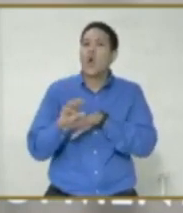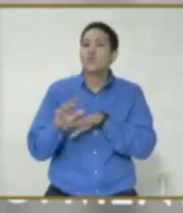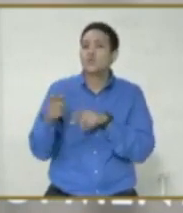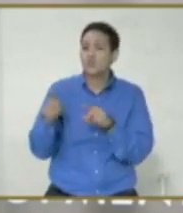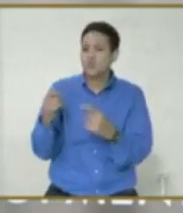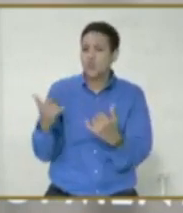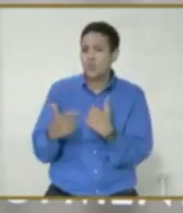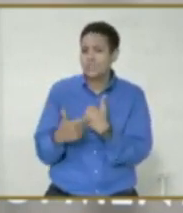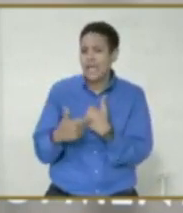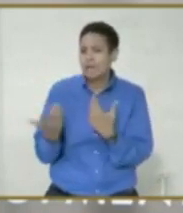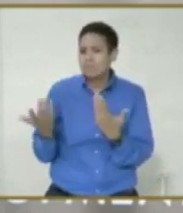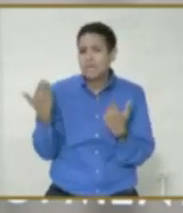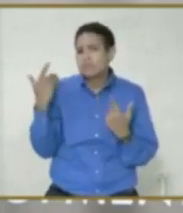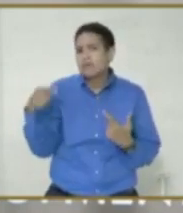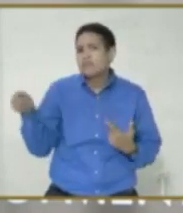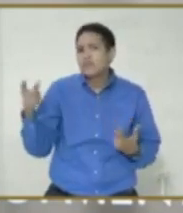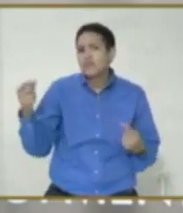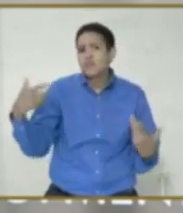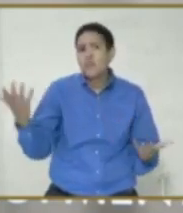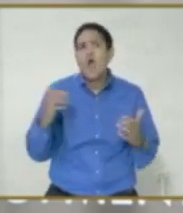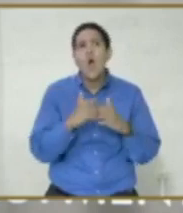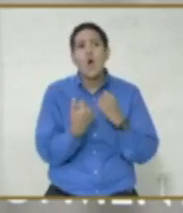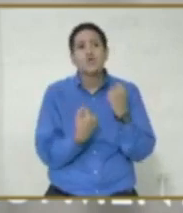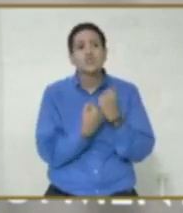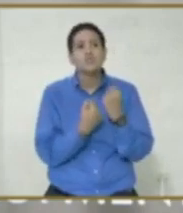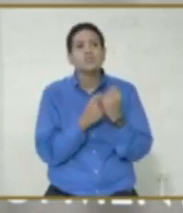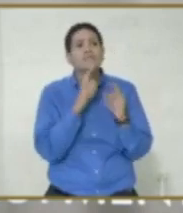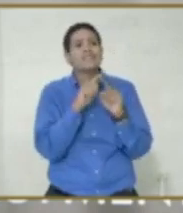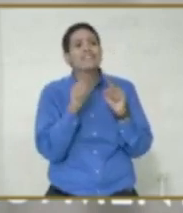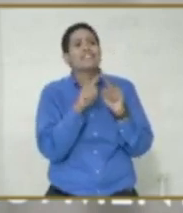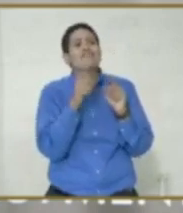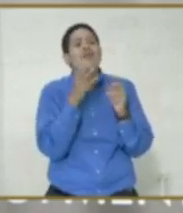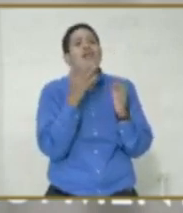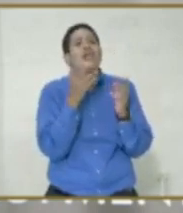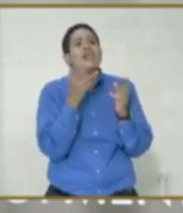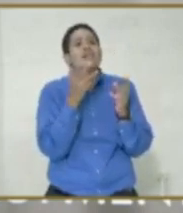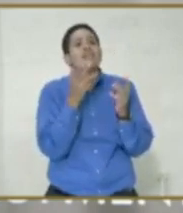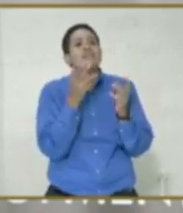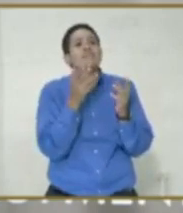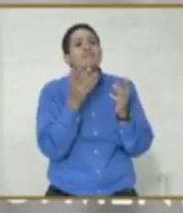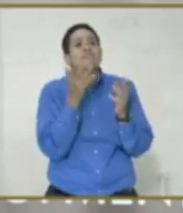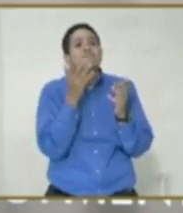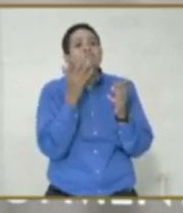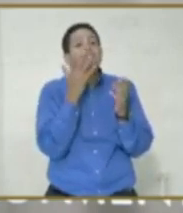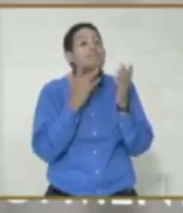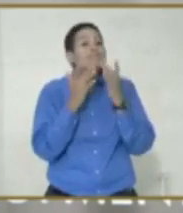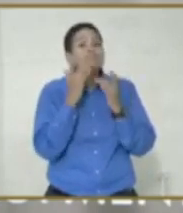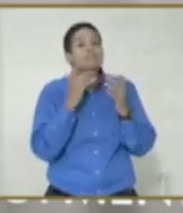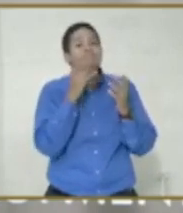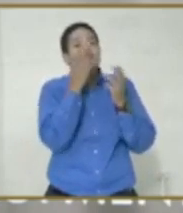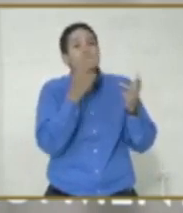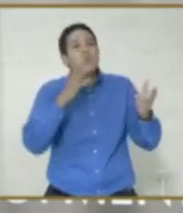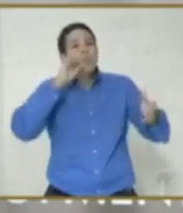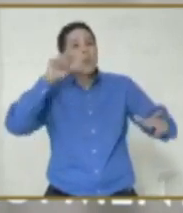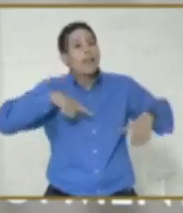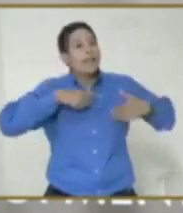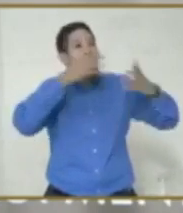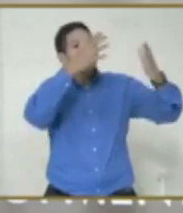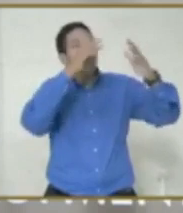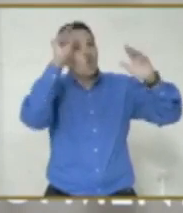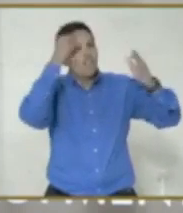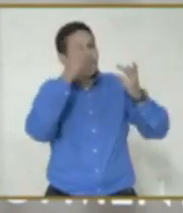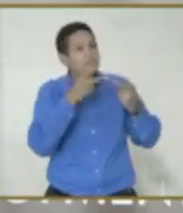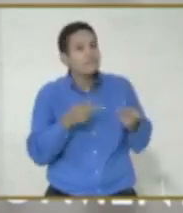period, and how do they assist the infirmaries with the homeless program? Well, what is